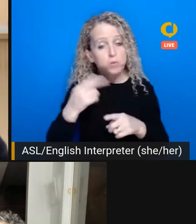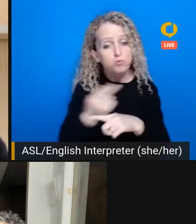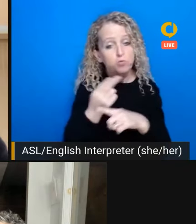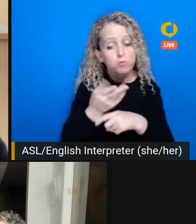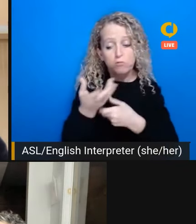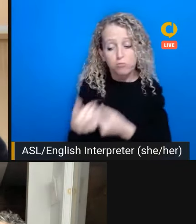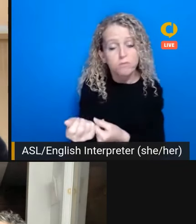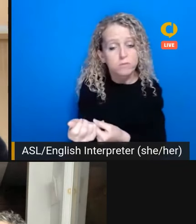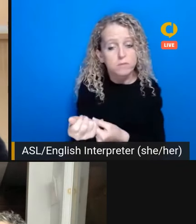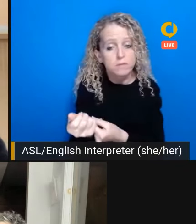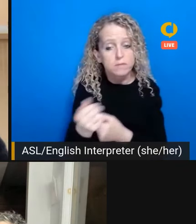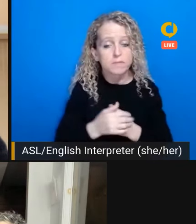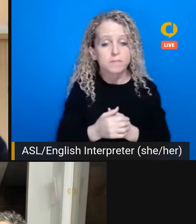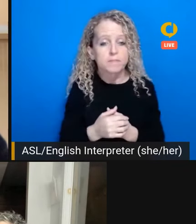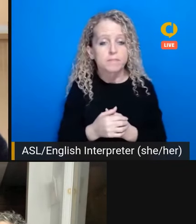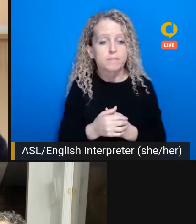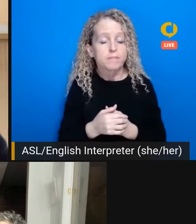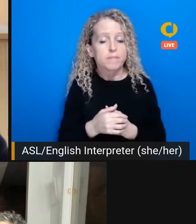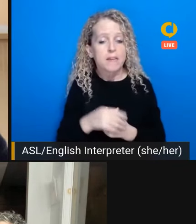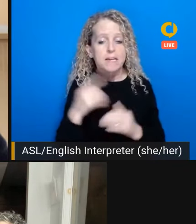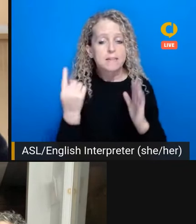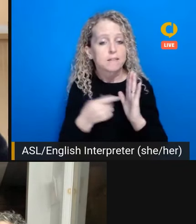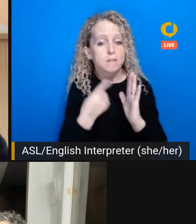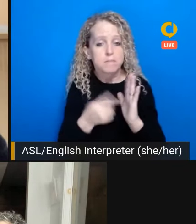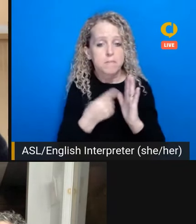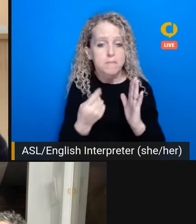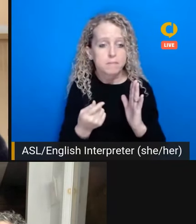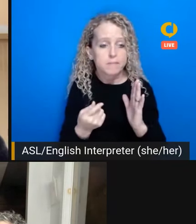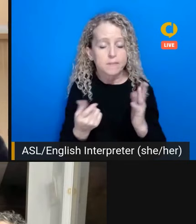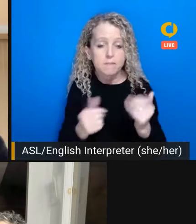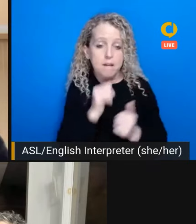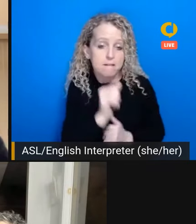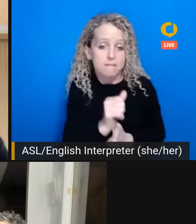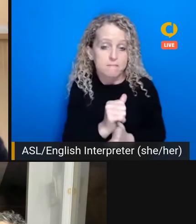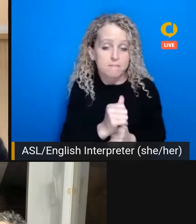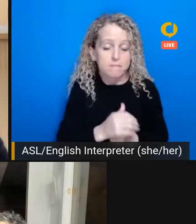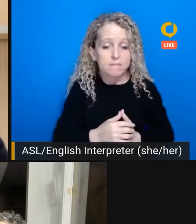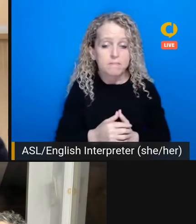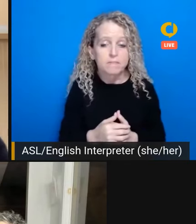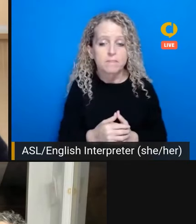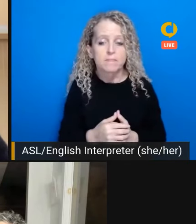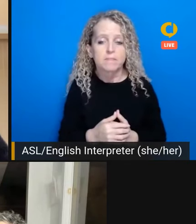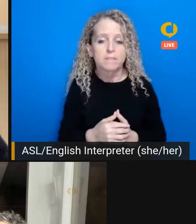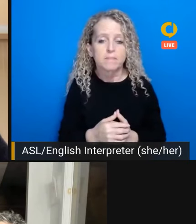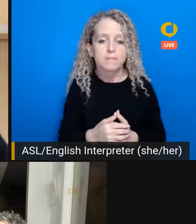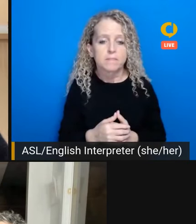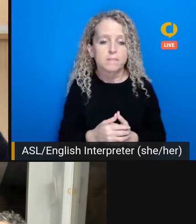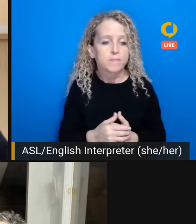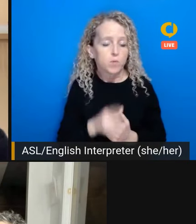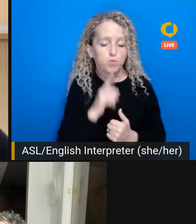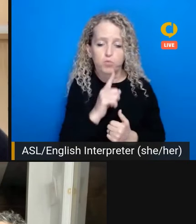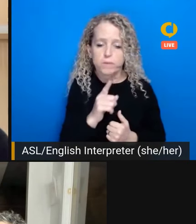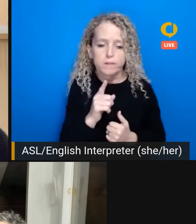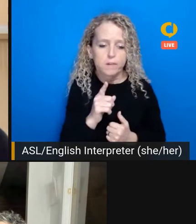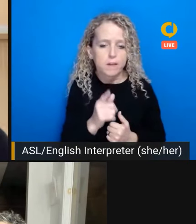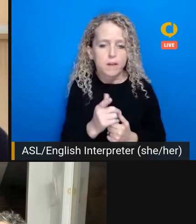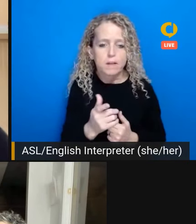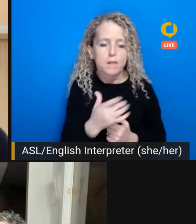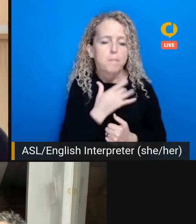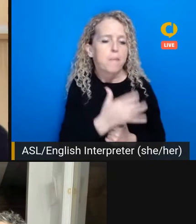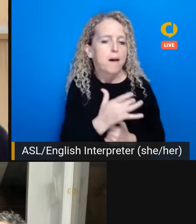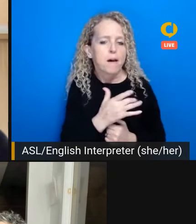other times it's not. And I think it comes down to obviously personal choices. As